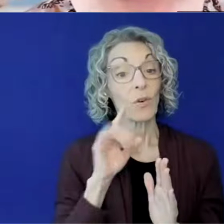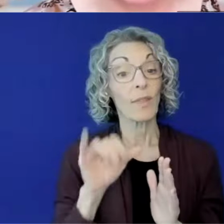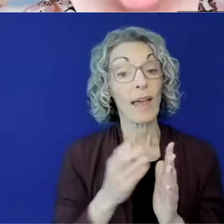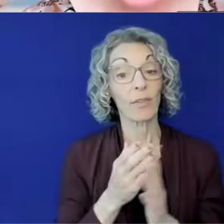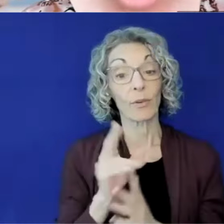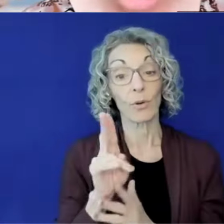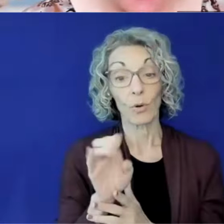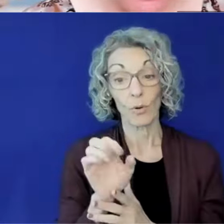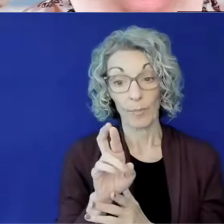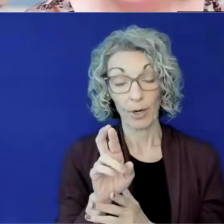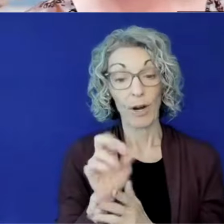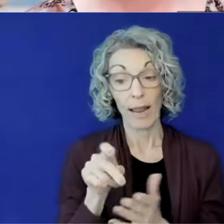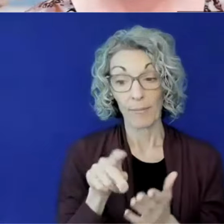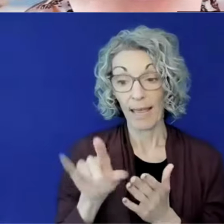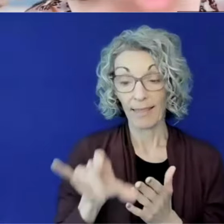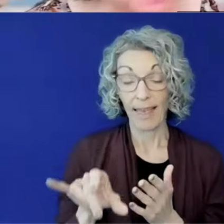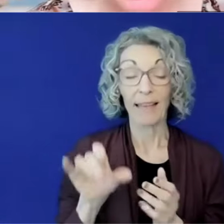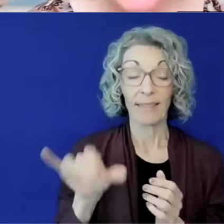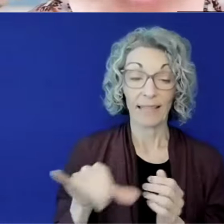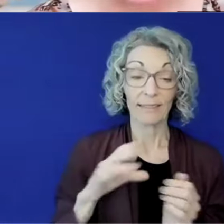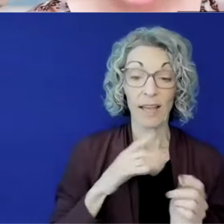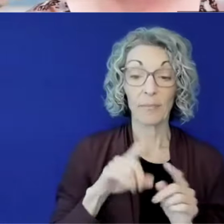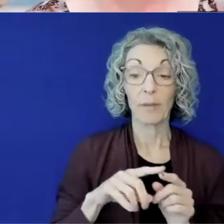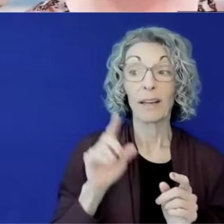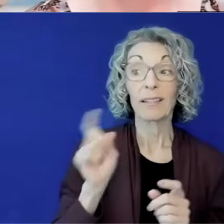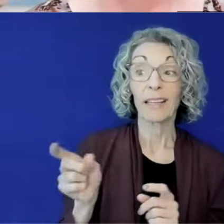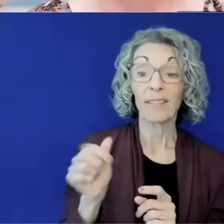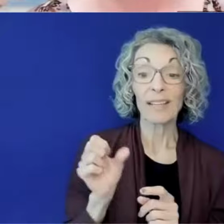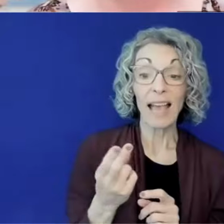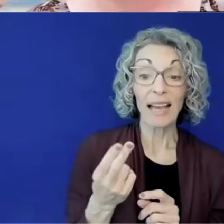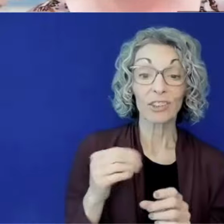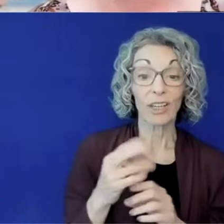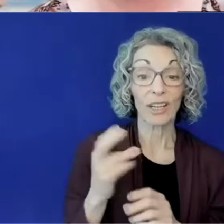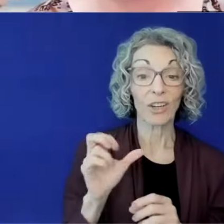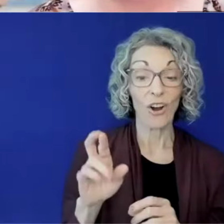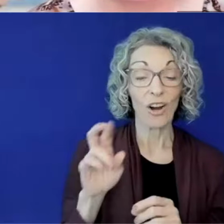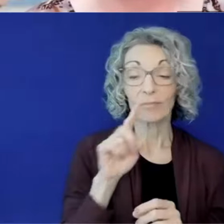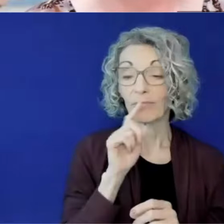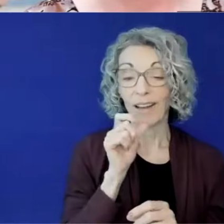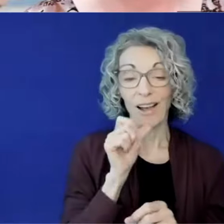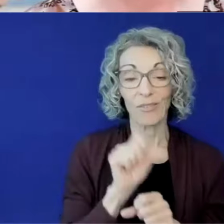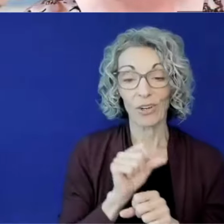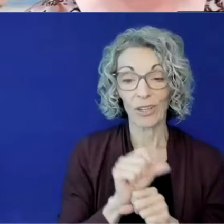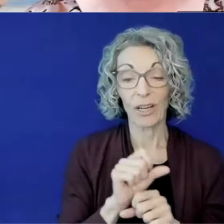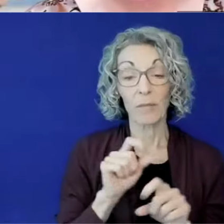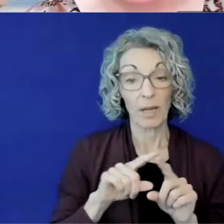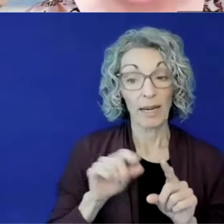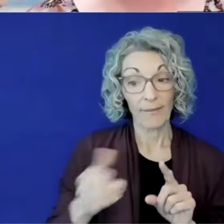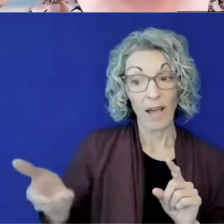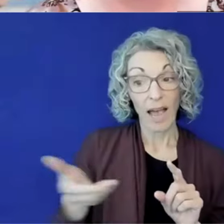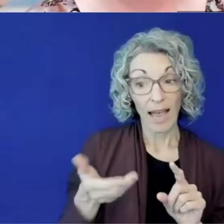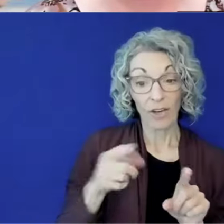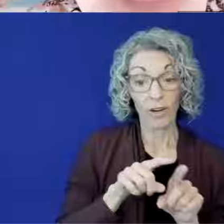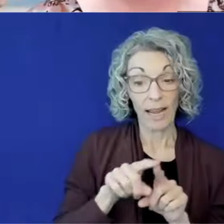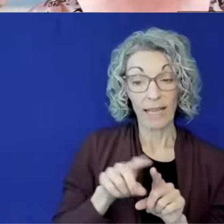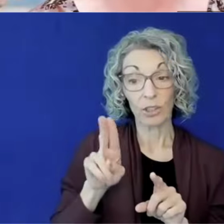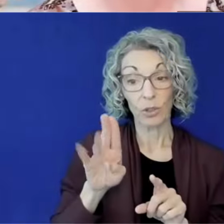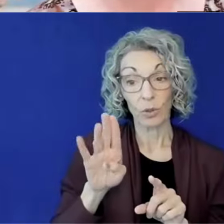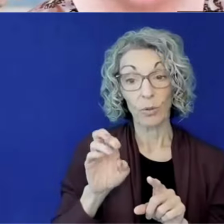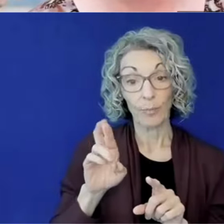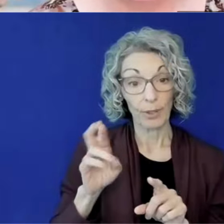giving them cash in the car, that's probably not going to work. But if you're using them in their capacity as an Uber employee, well, an